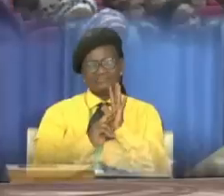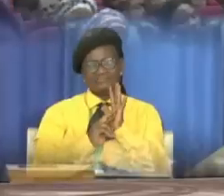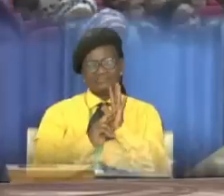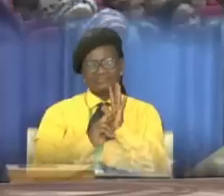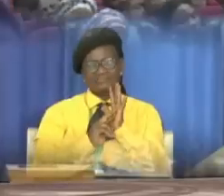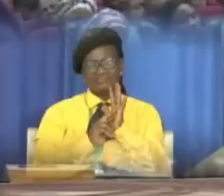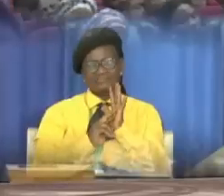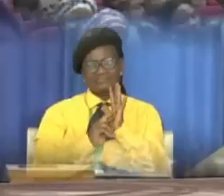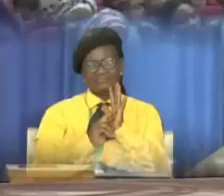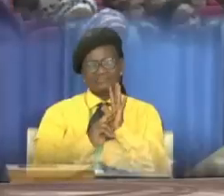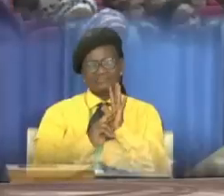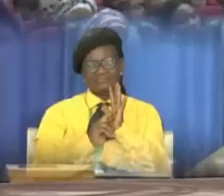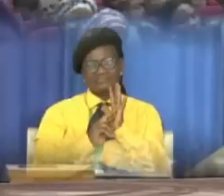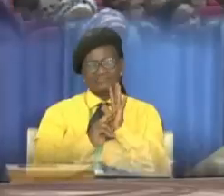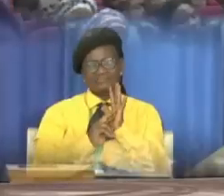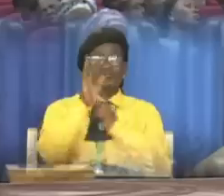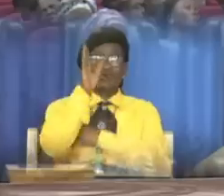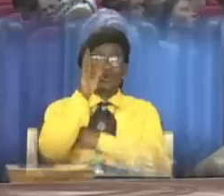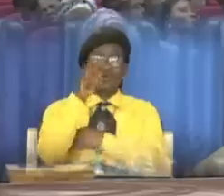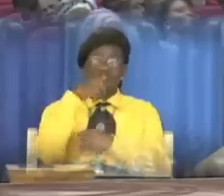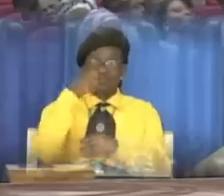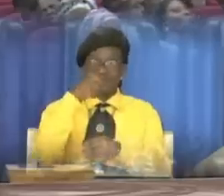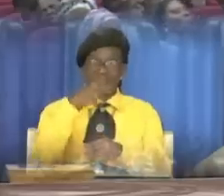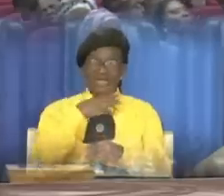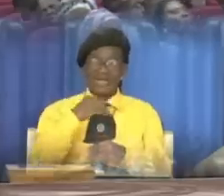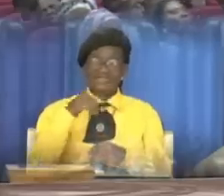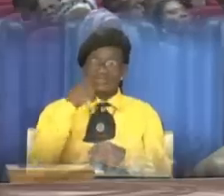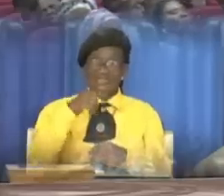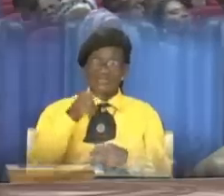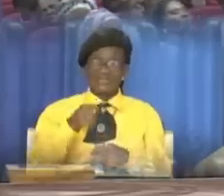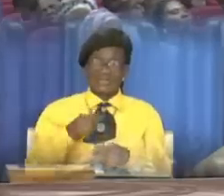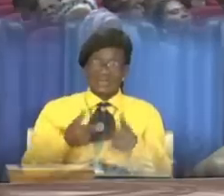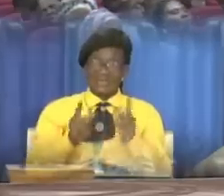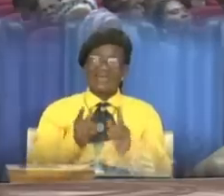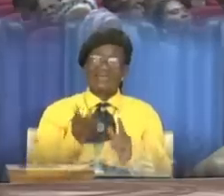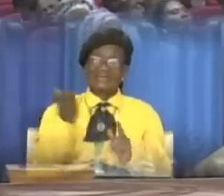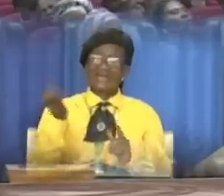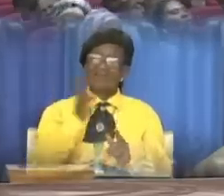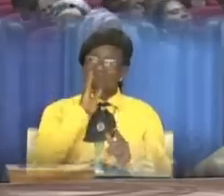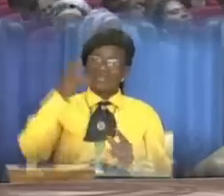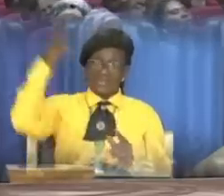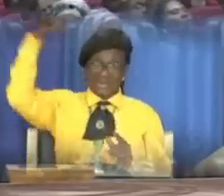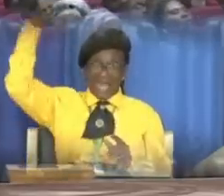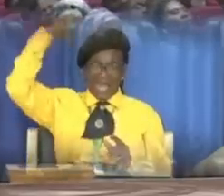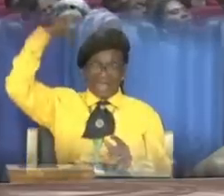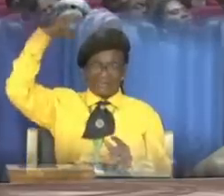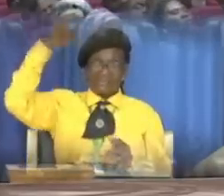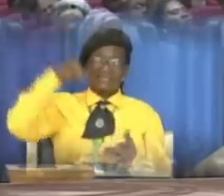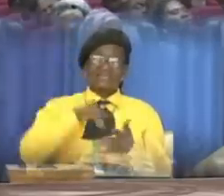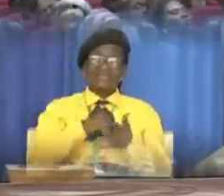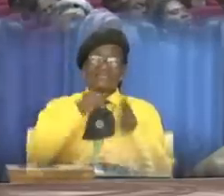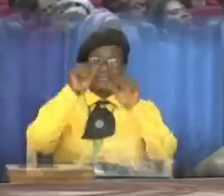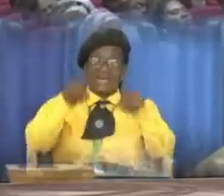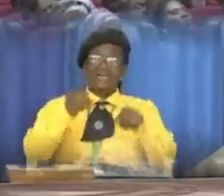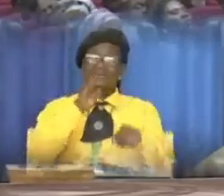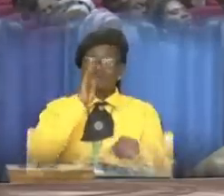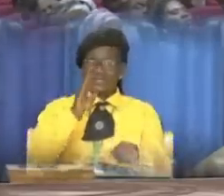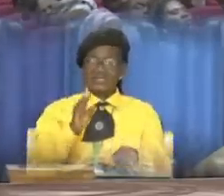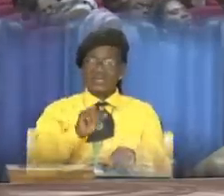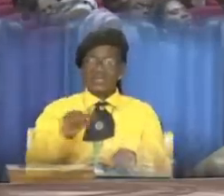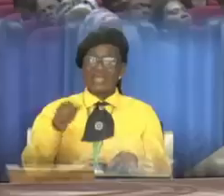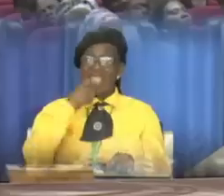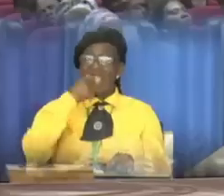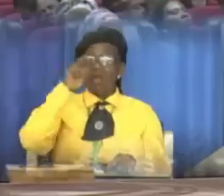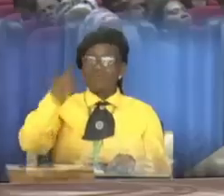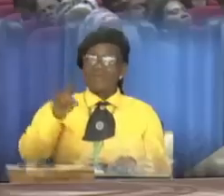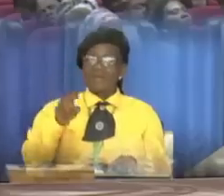When God is speaking and he says, let there be light, it could be a command. Like in Genesis chapter 1